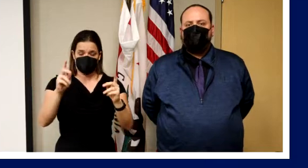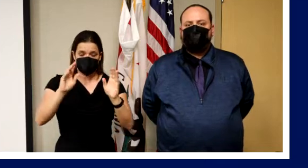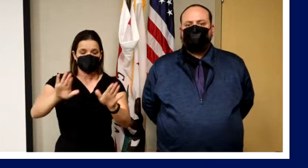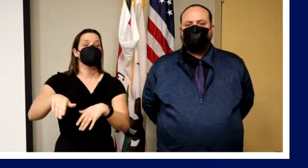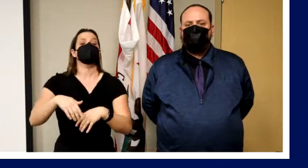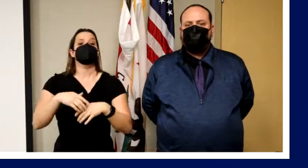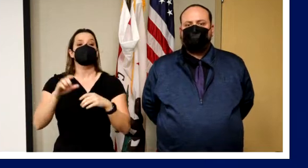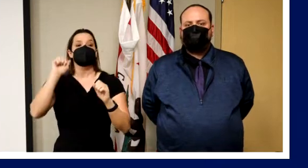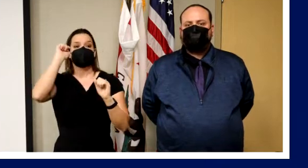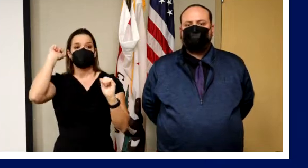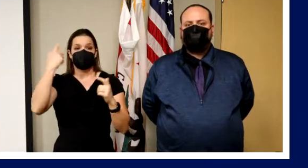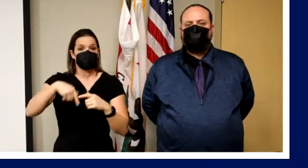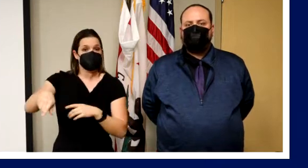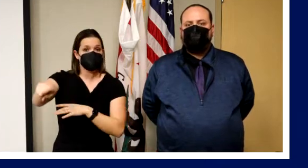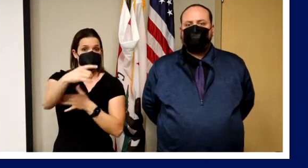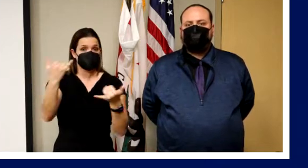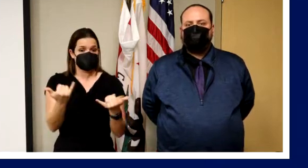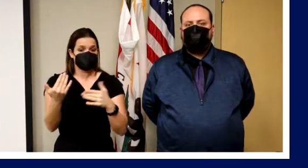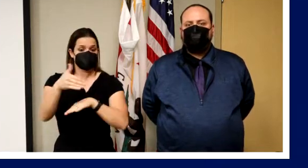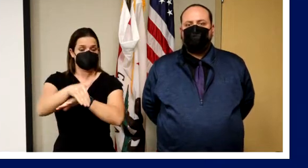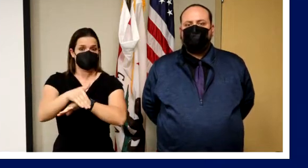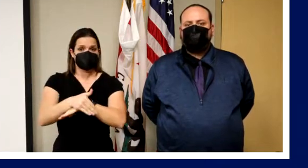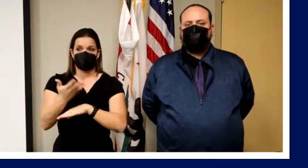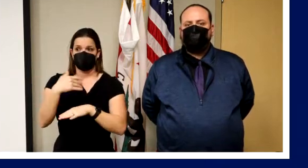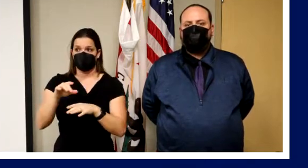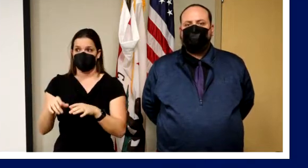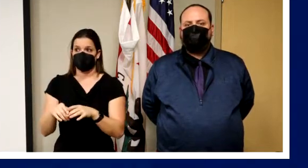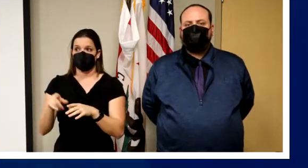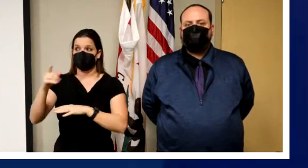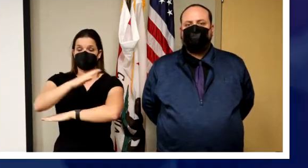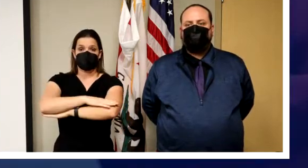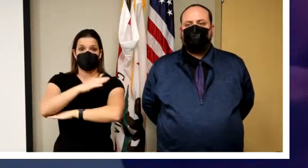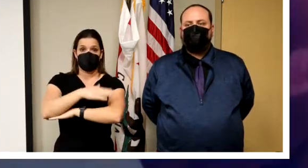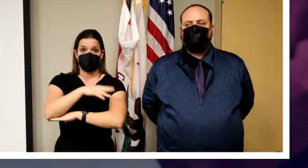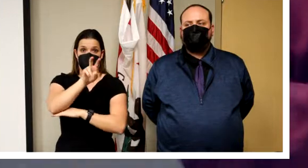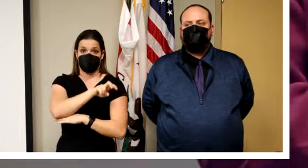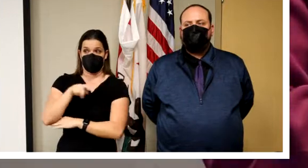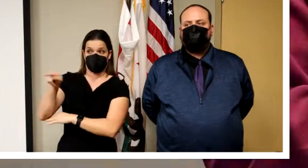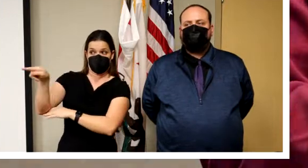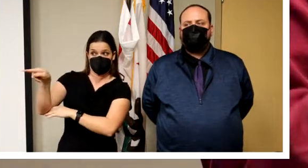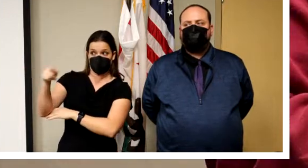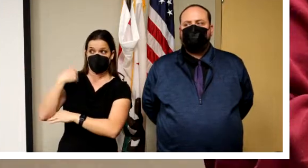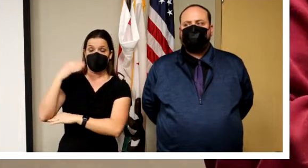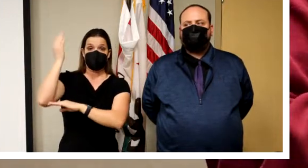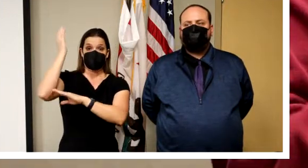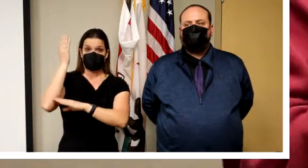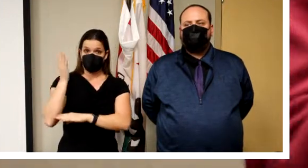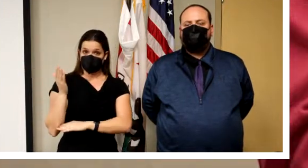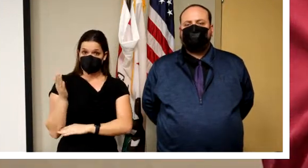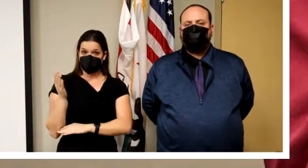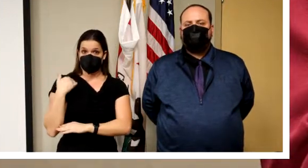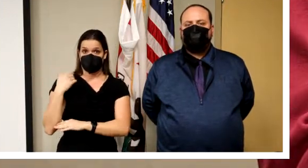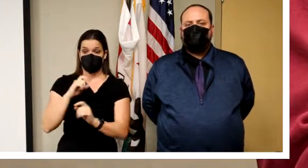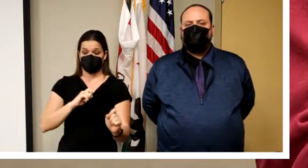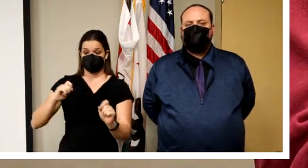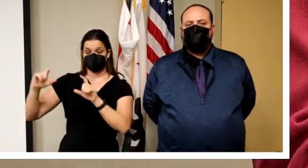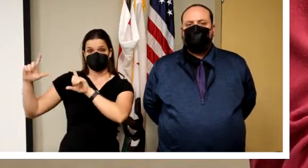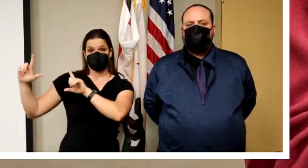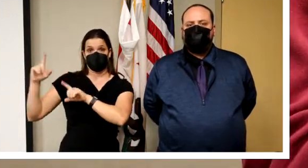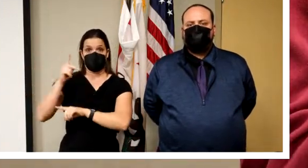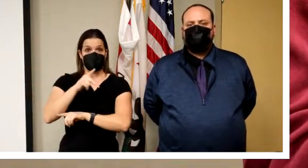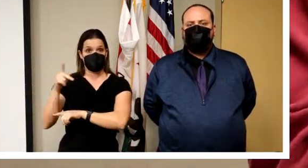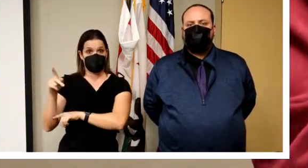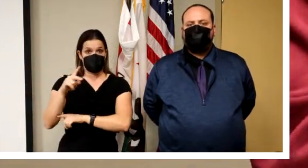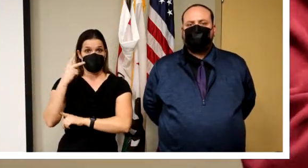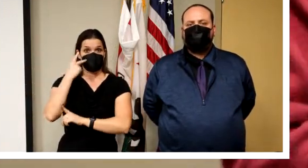For everyone who's here tonight, over on the side table, we have the presentation that I have here in terms of the